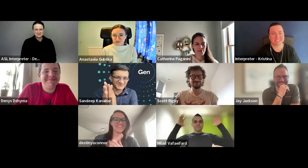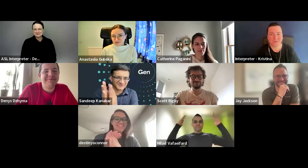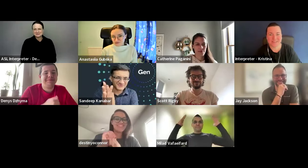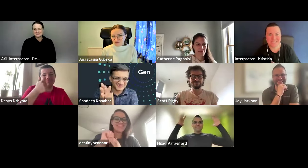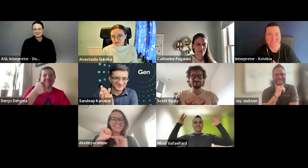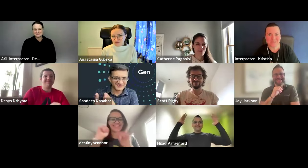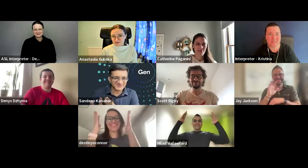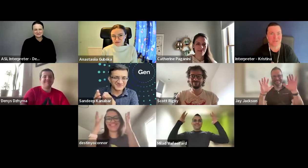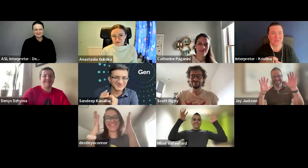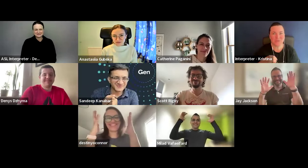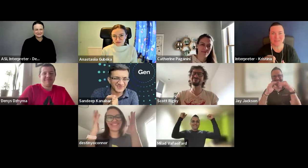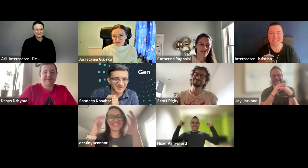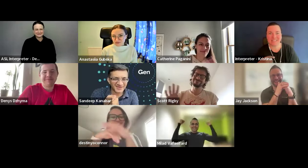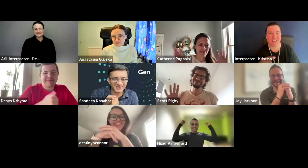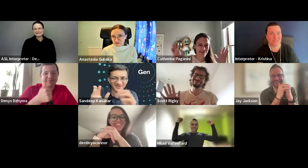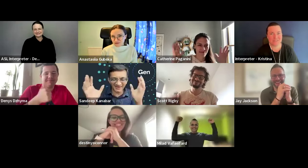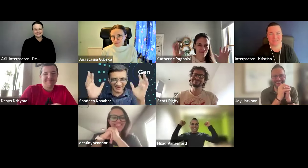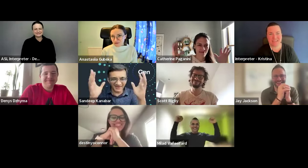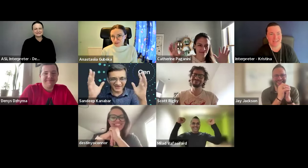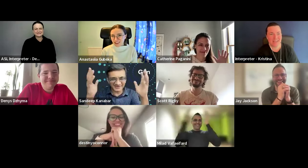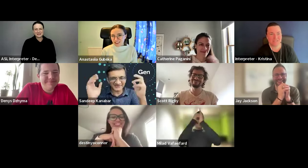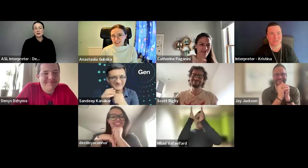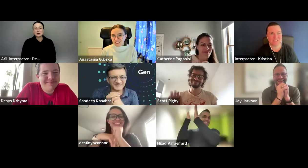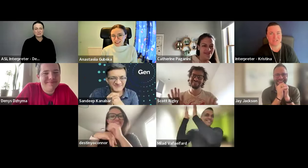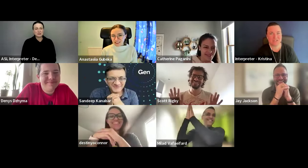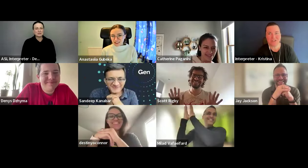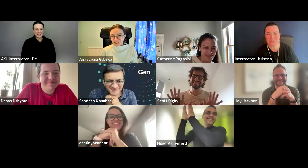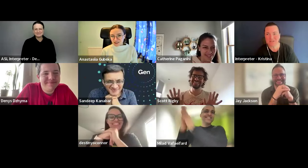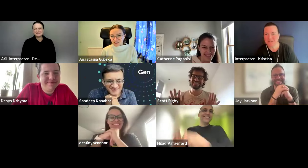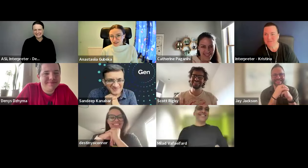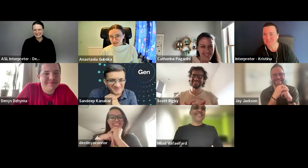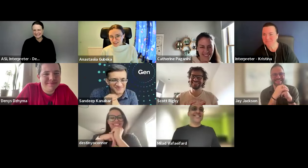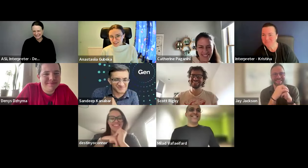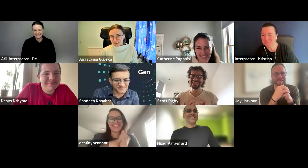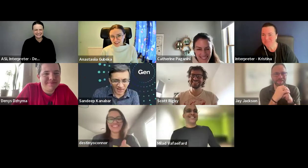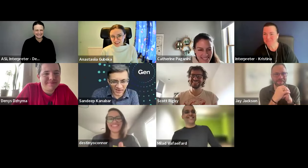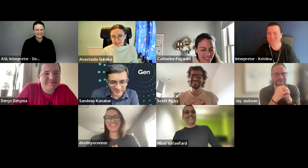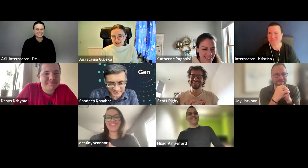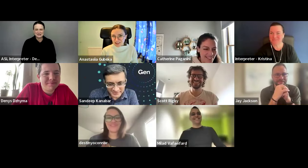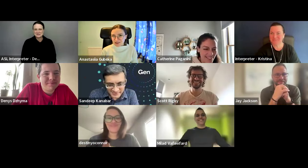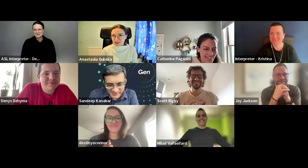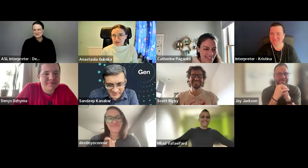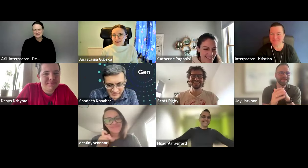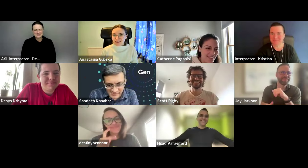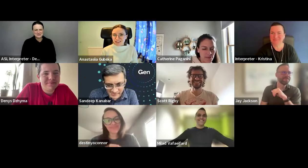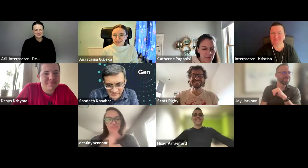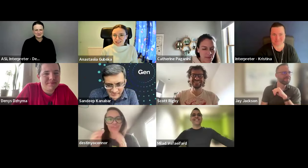Destiny says, so nice to meet you. Yes, I'll. Yay, so glad Welcome you're from here. everybody. Welcome.